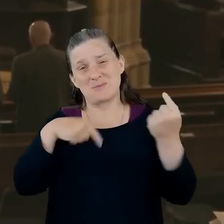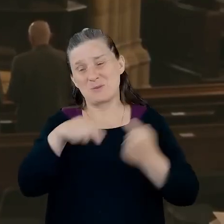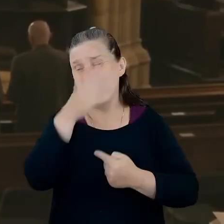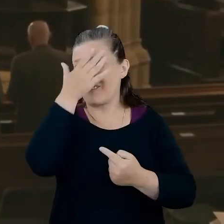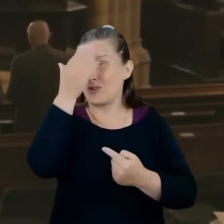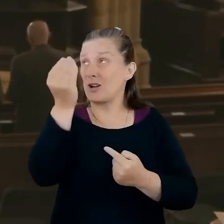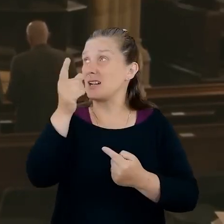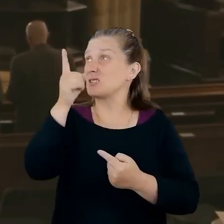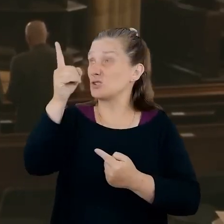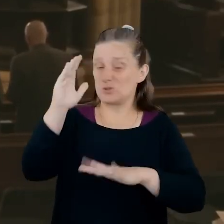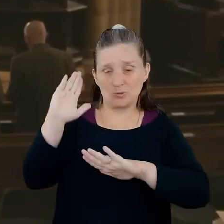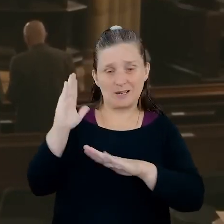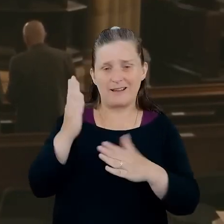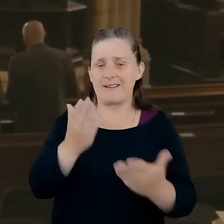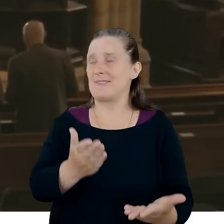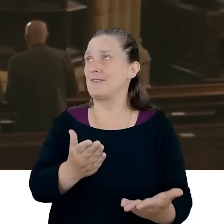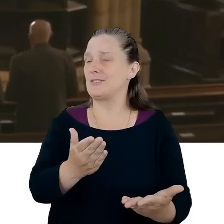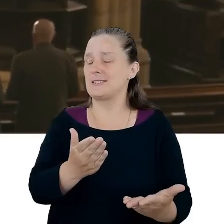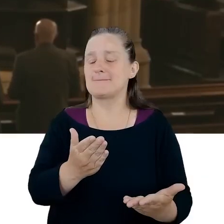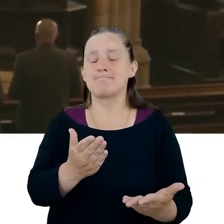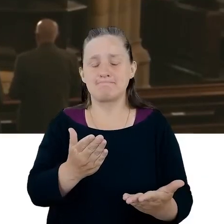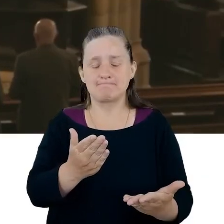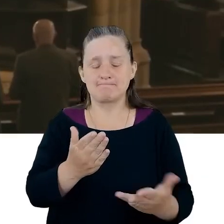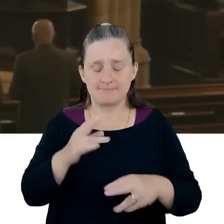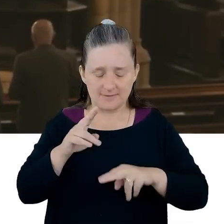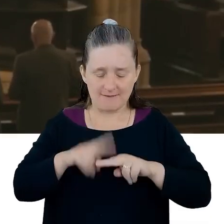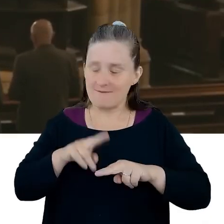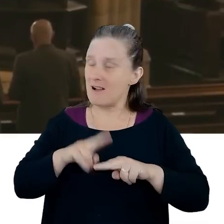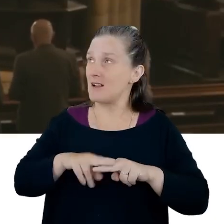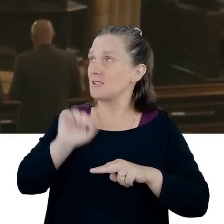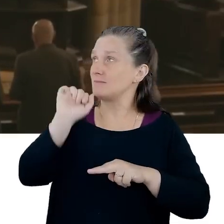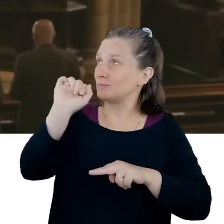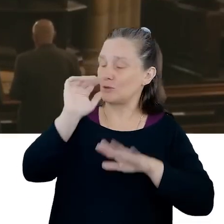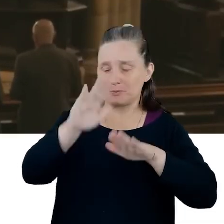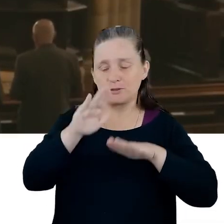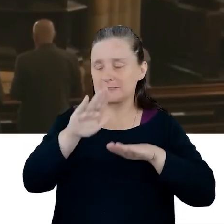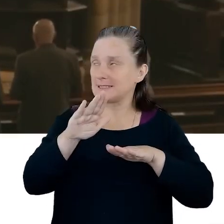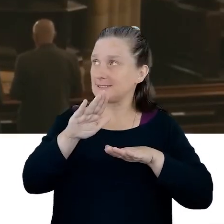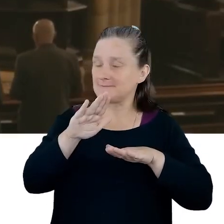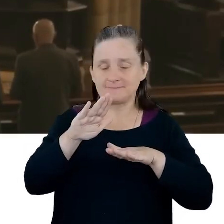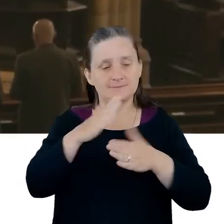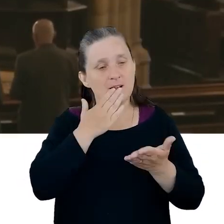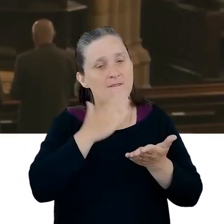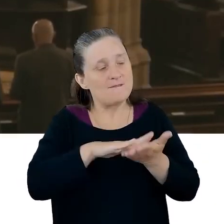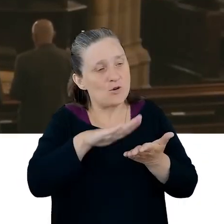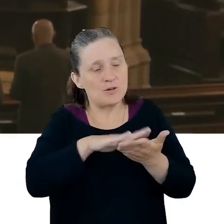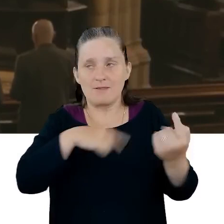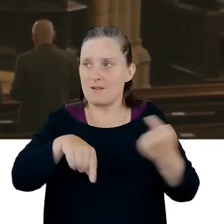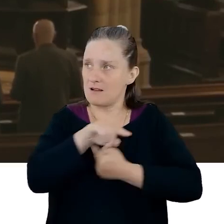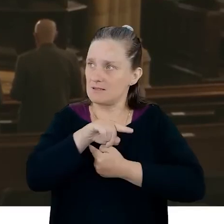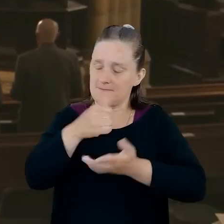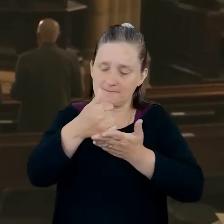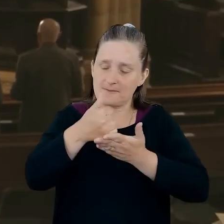that you have given them to us. Father, in your mercy, forgive us and help